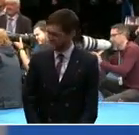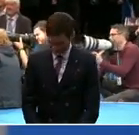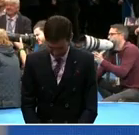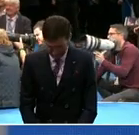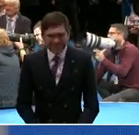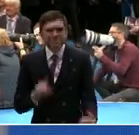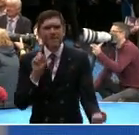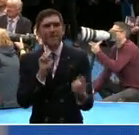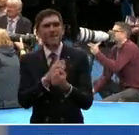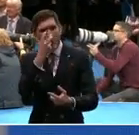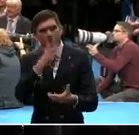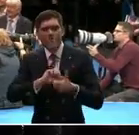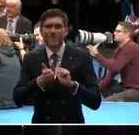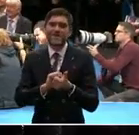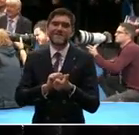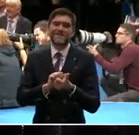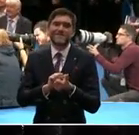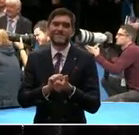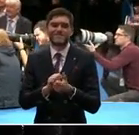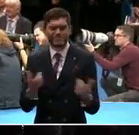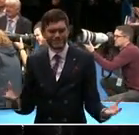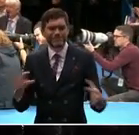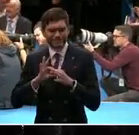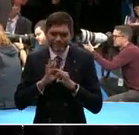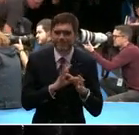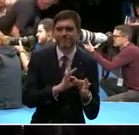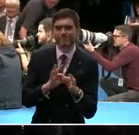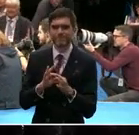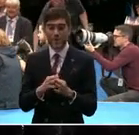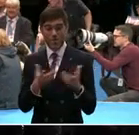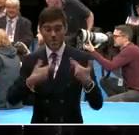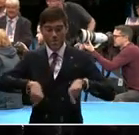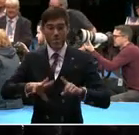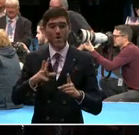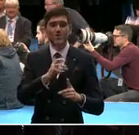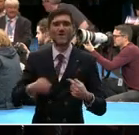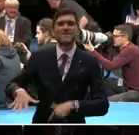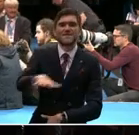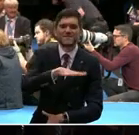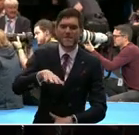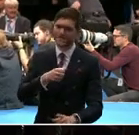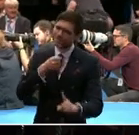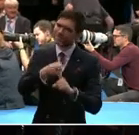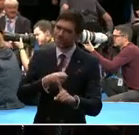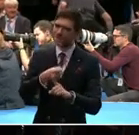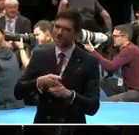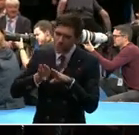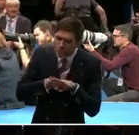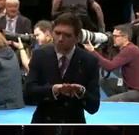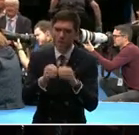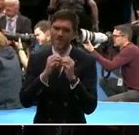Yay. Meeting old friends and coming together as a Conservative family to reinforce our common